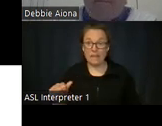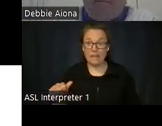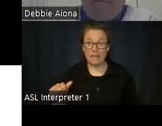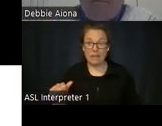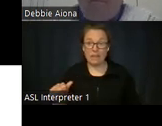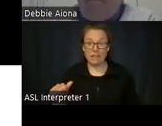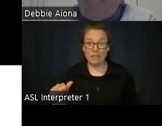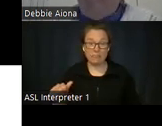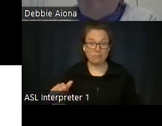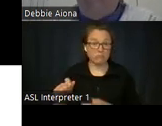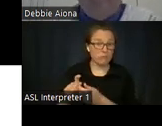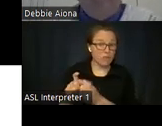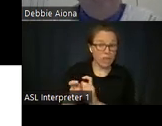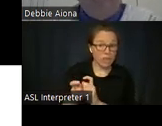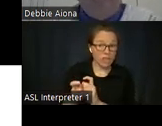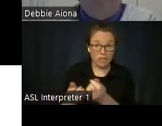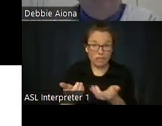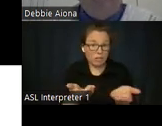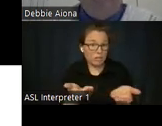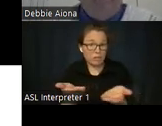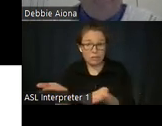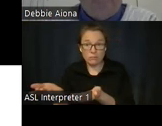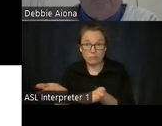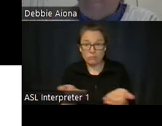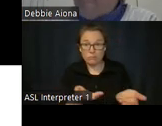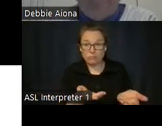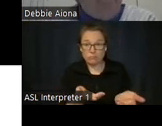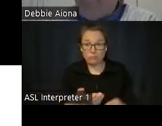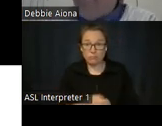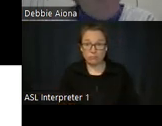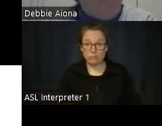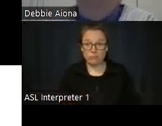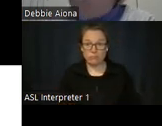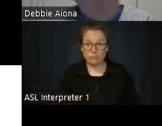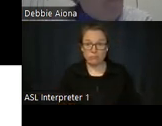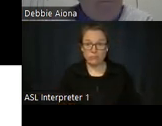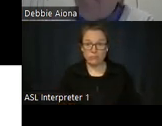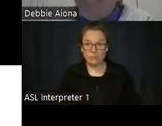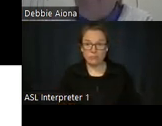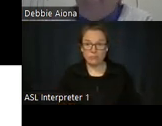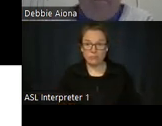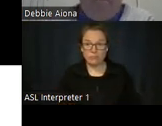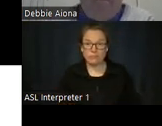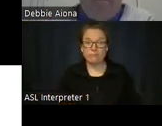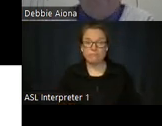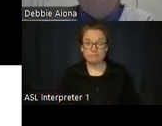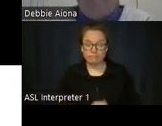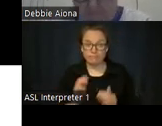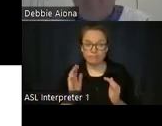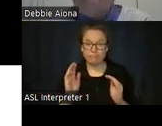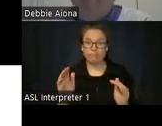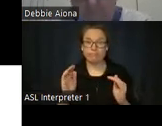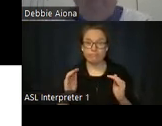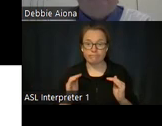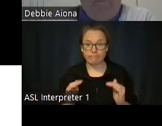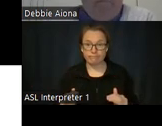any proposed changes for this section's text or any for this text in section C? Okay, can we move on then to the